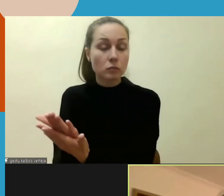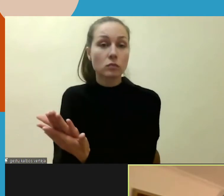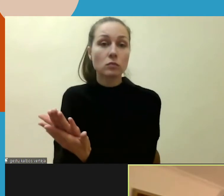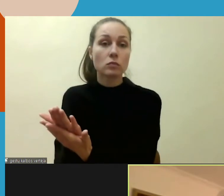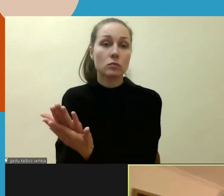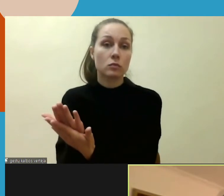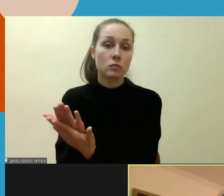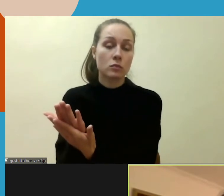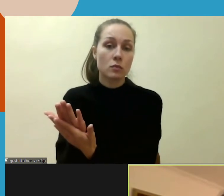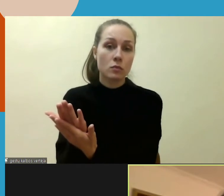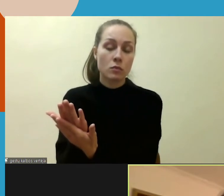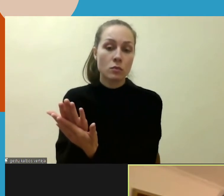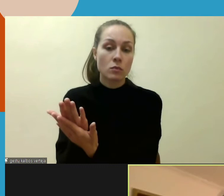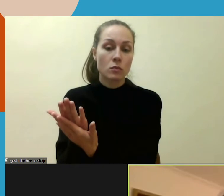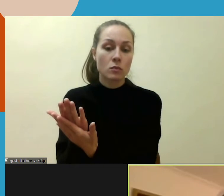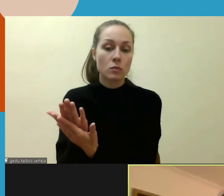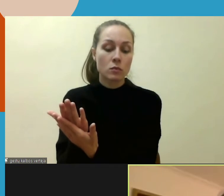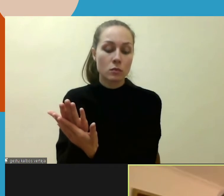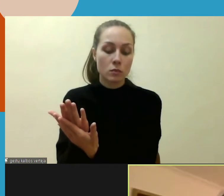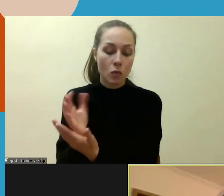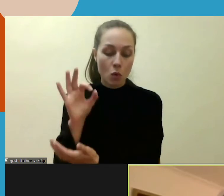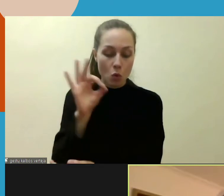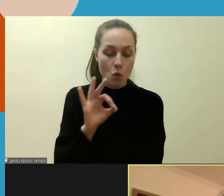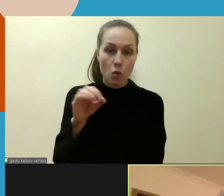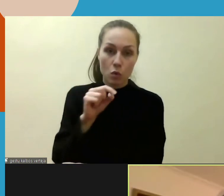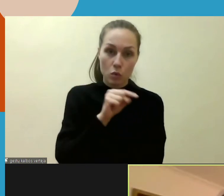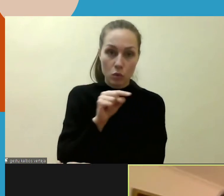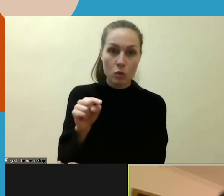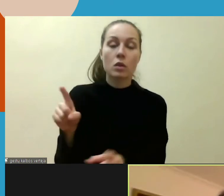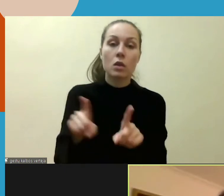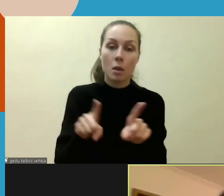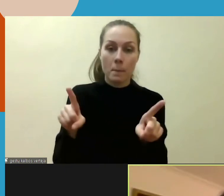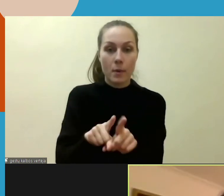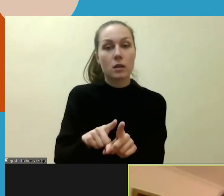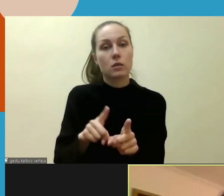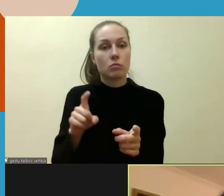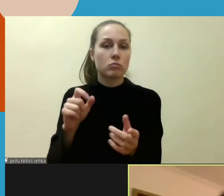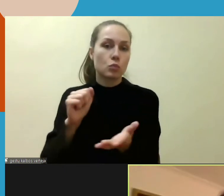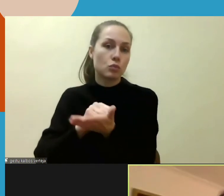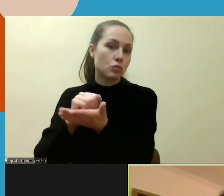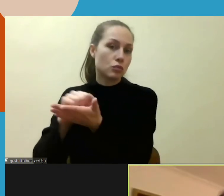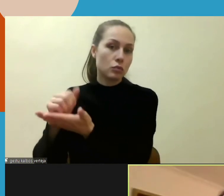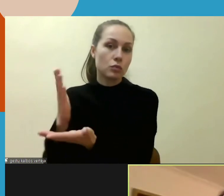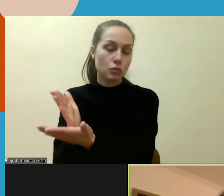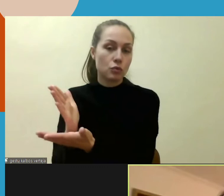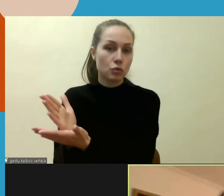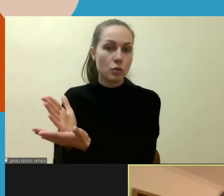conversation in the media. And I think over time, from repeating ourselves and from referring to our fresh data all